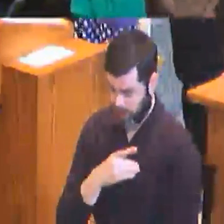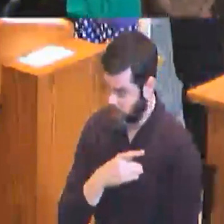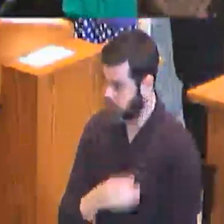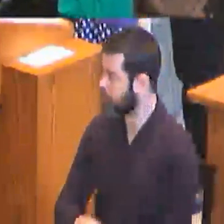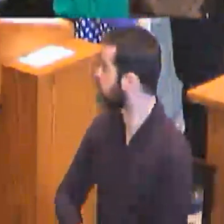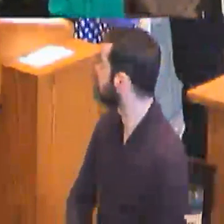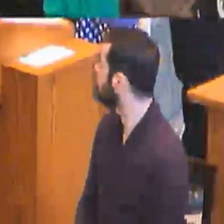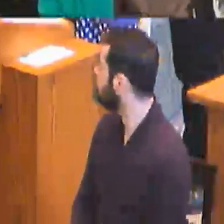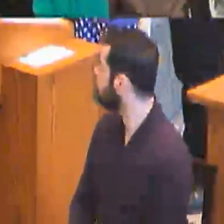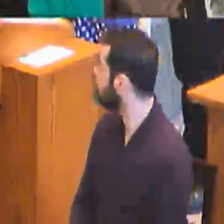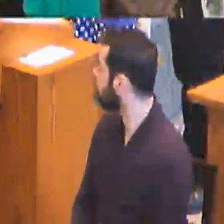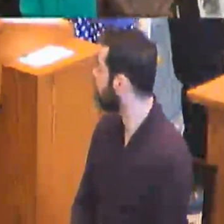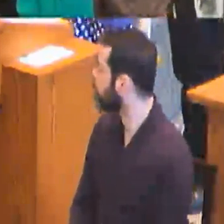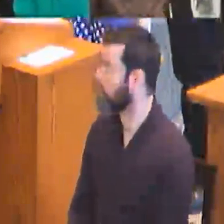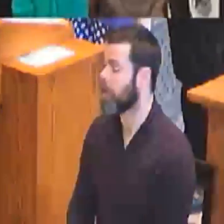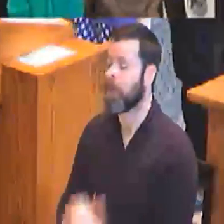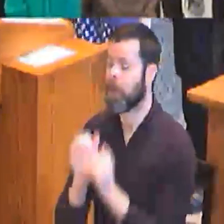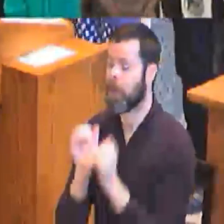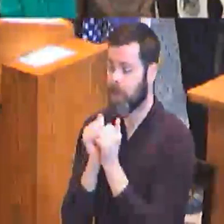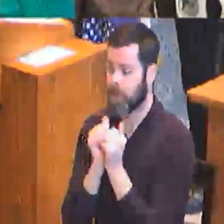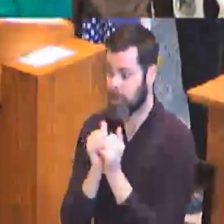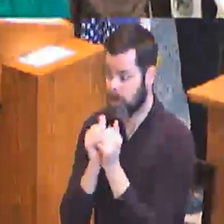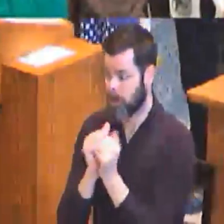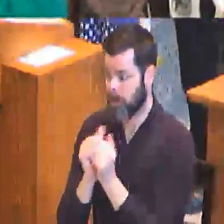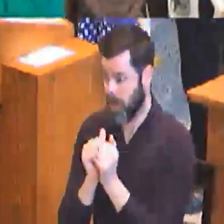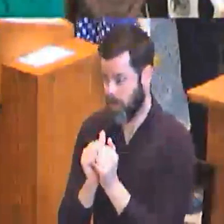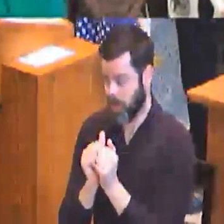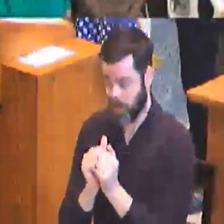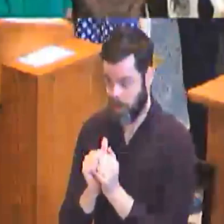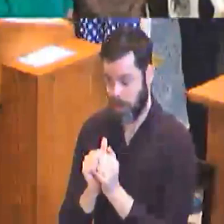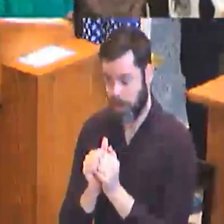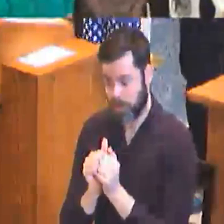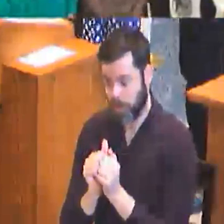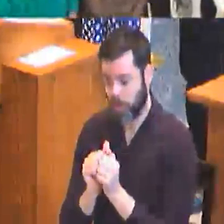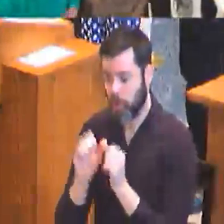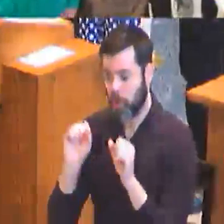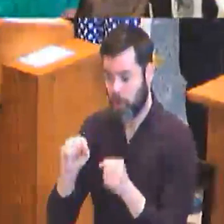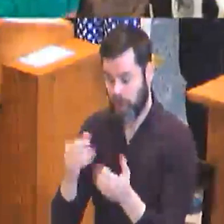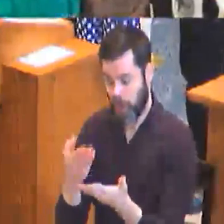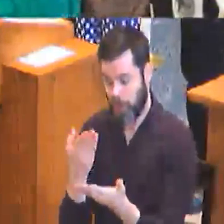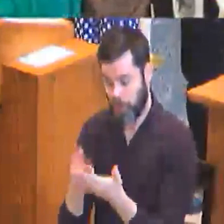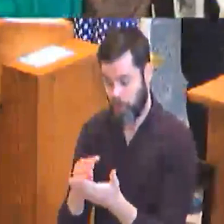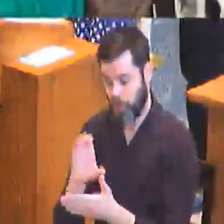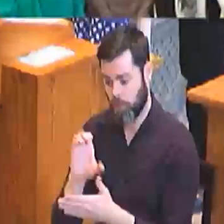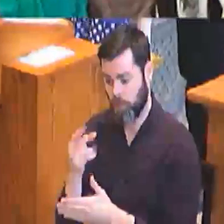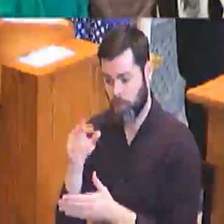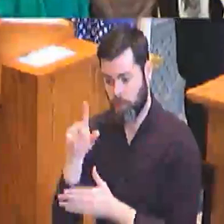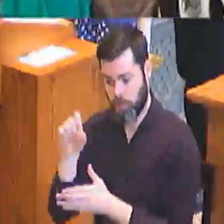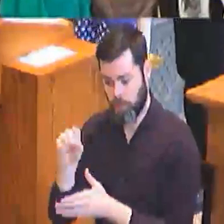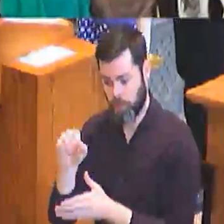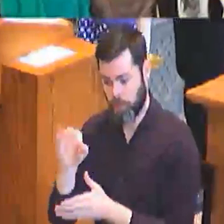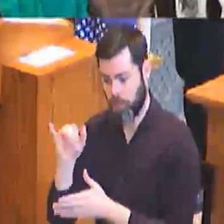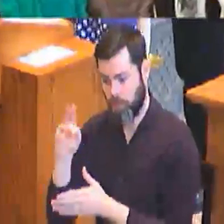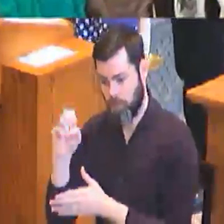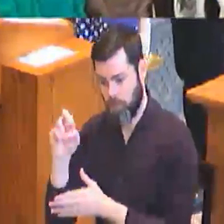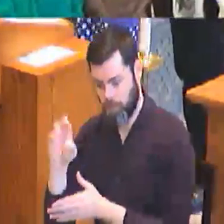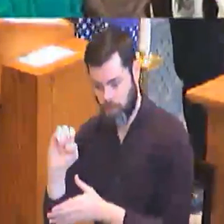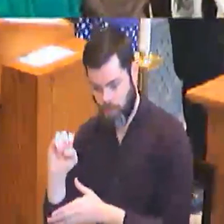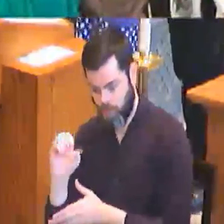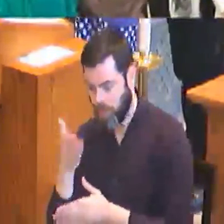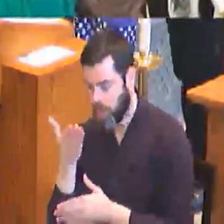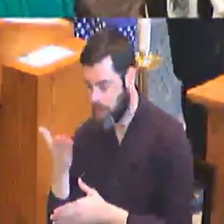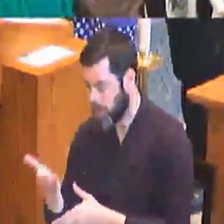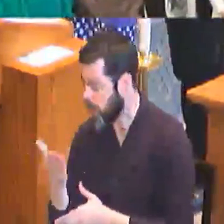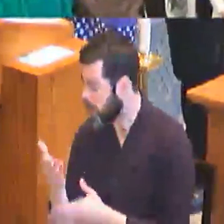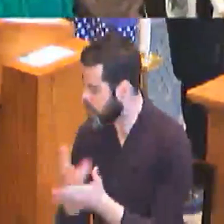movement, so that together we might make Charles Fillmore's definition of unity come alive by modeling for humankind the